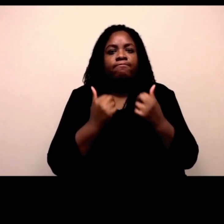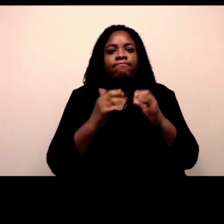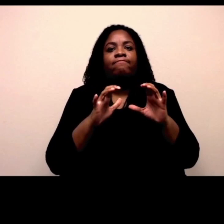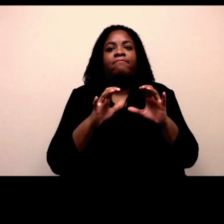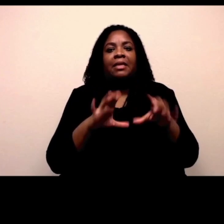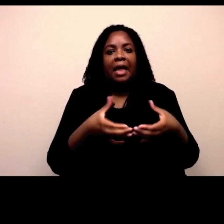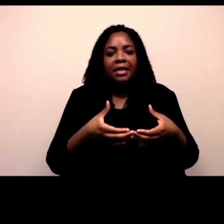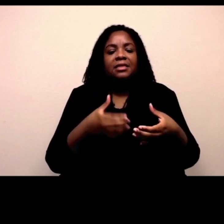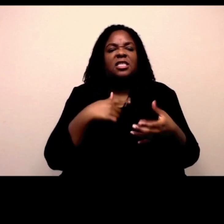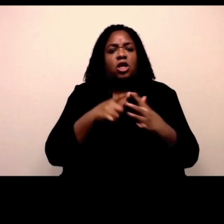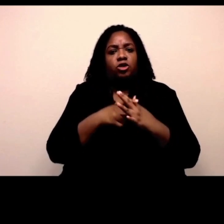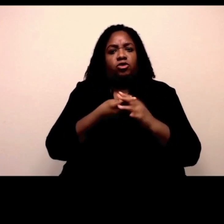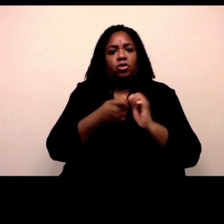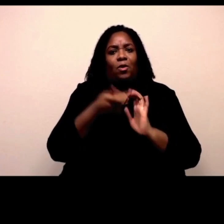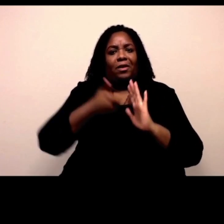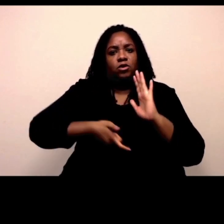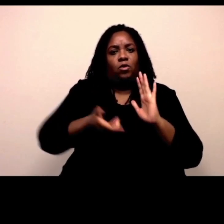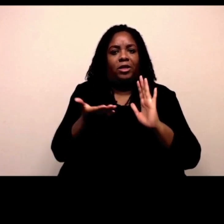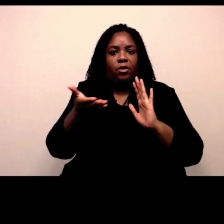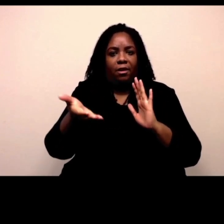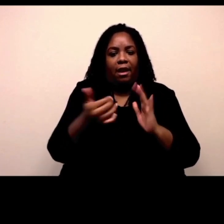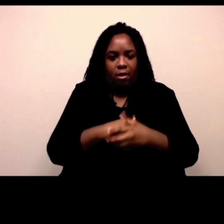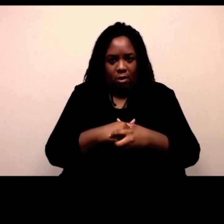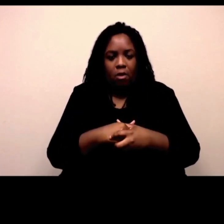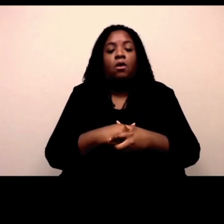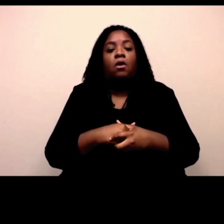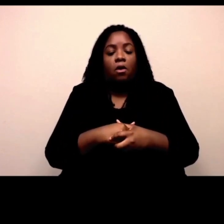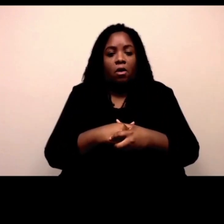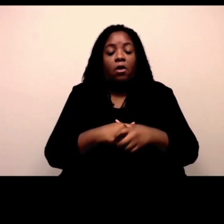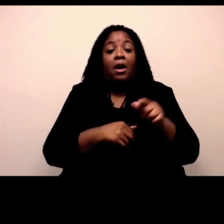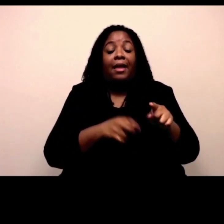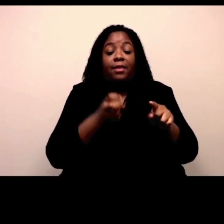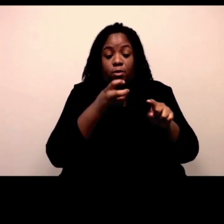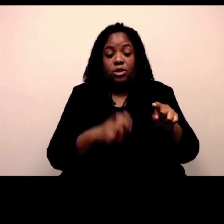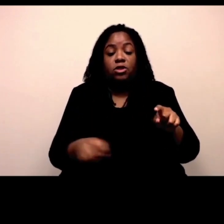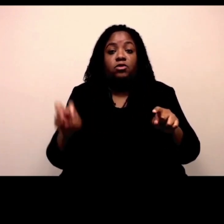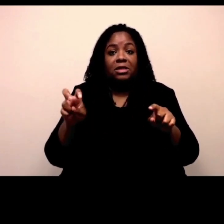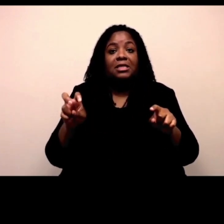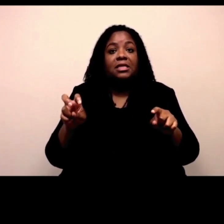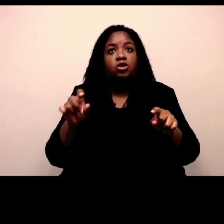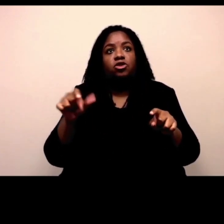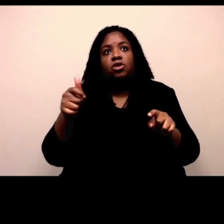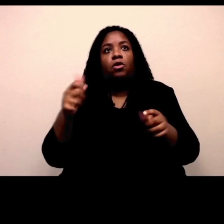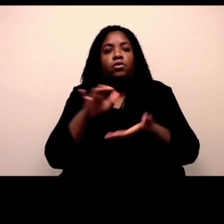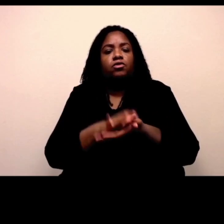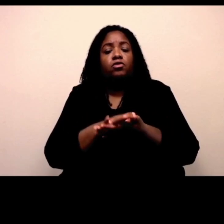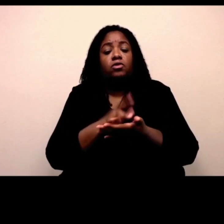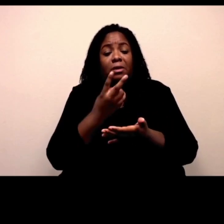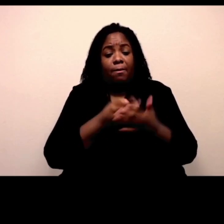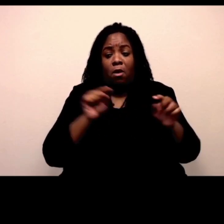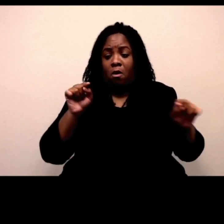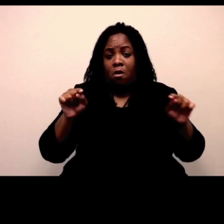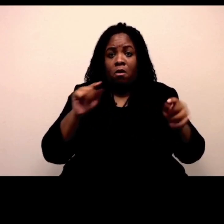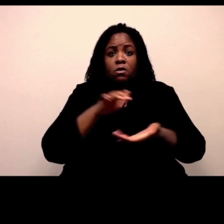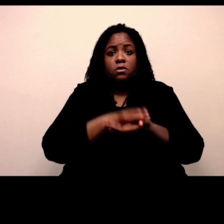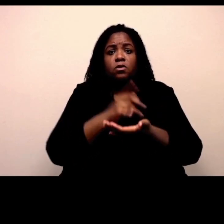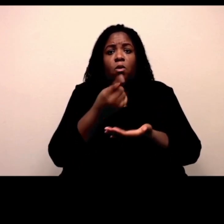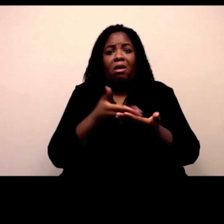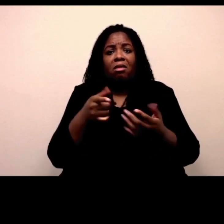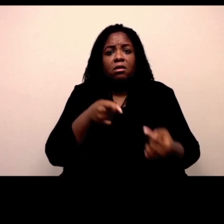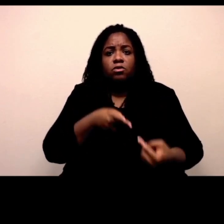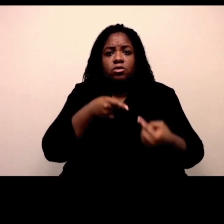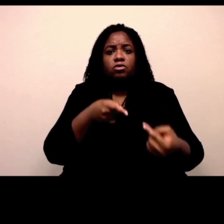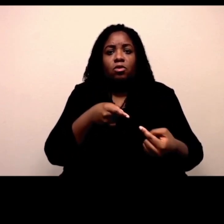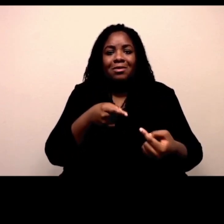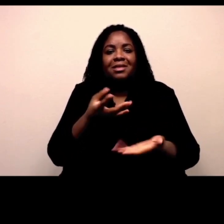Scratch. And then in Park Rose, we kind of transitioned out. And in both schools, one thing that was a struggle was always kind of